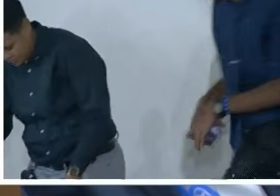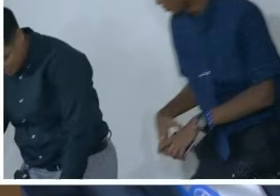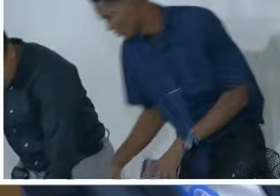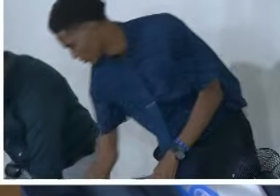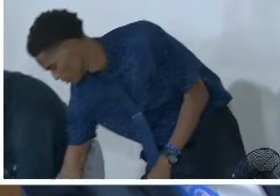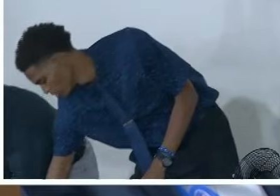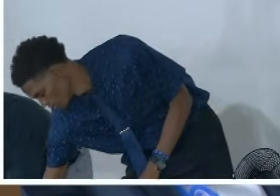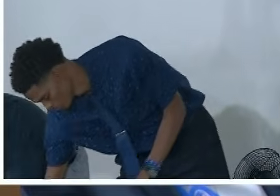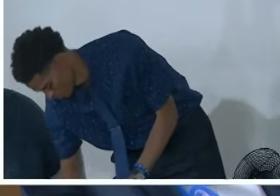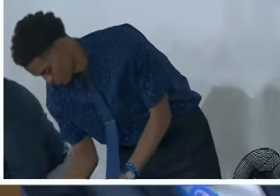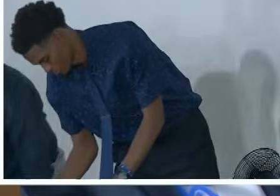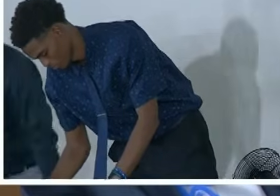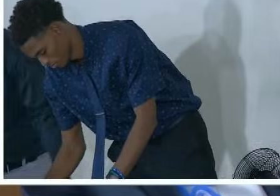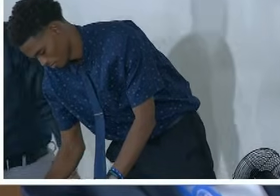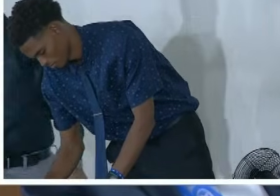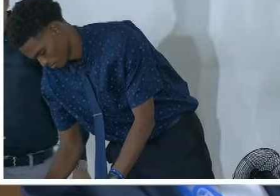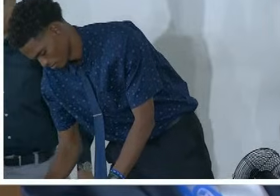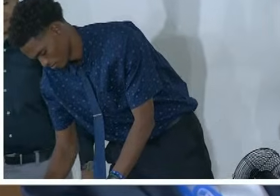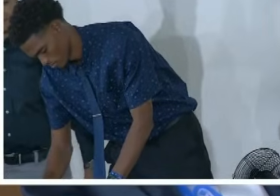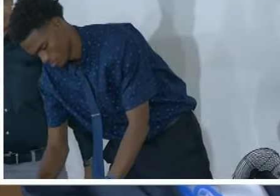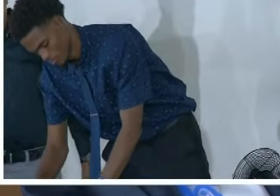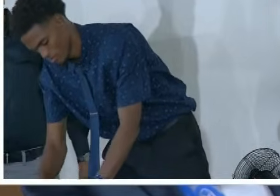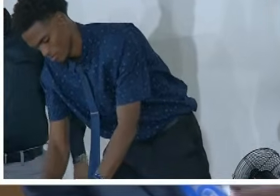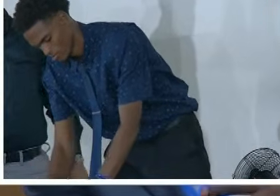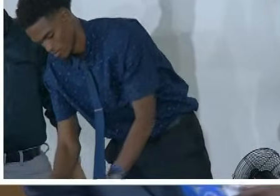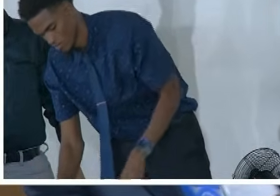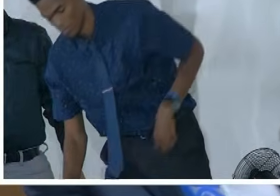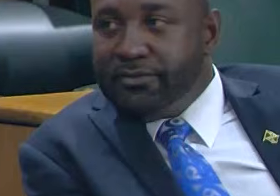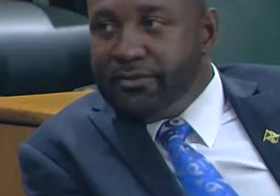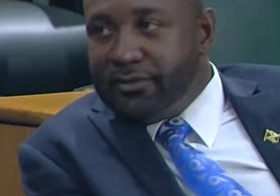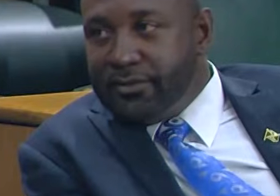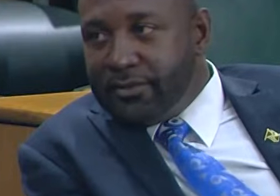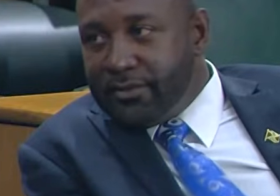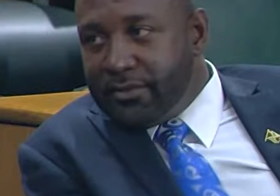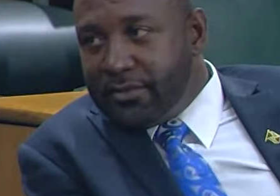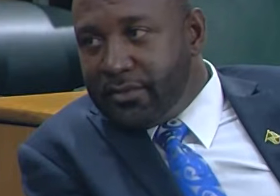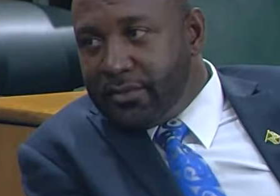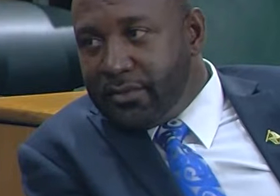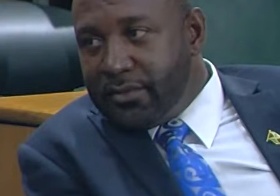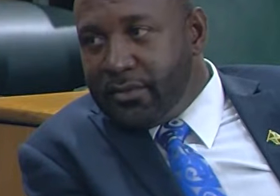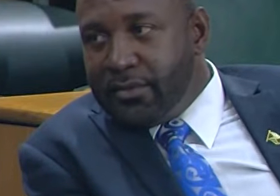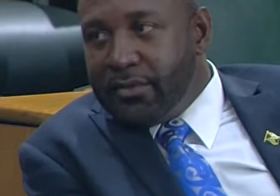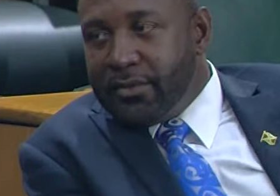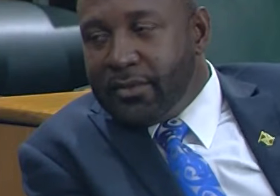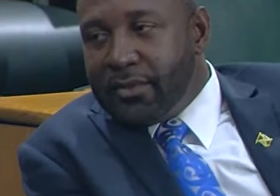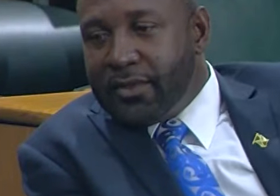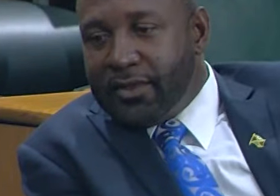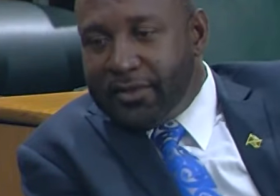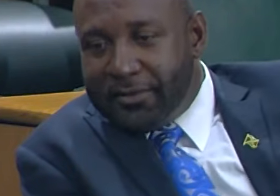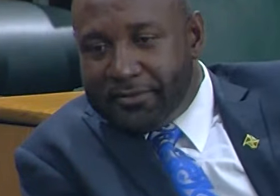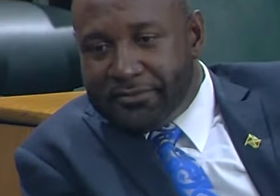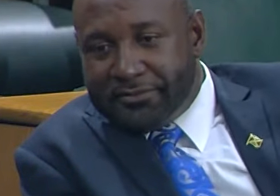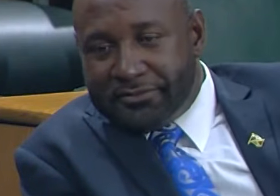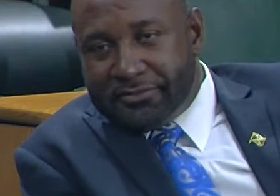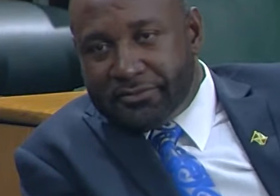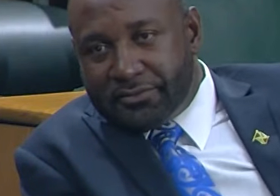it in this way that include conciliation, then issues like labor relations and